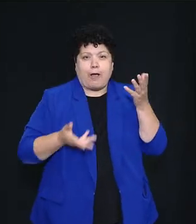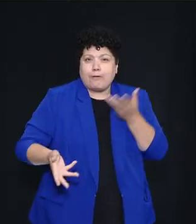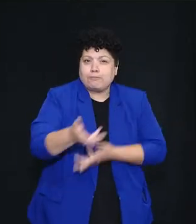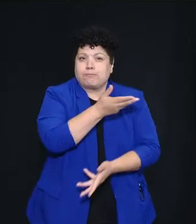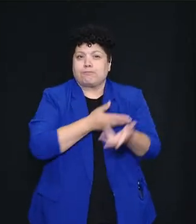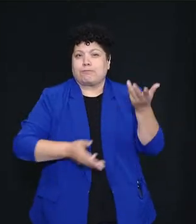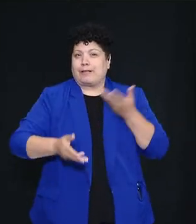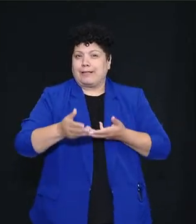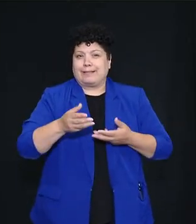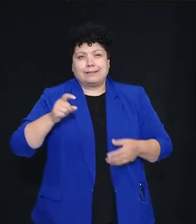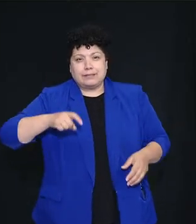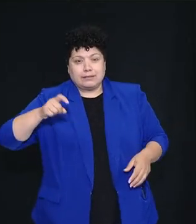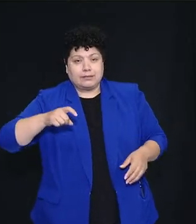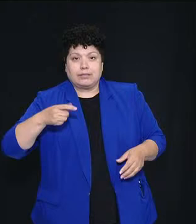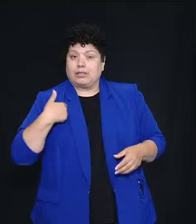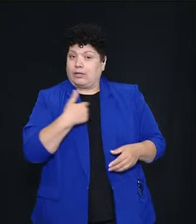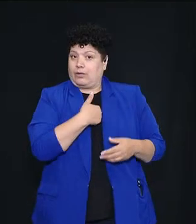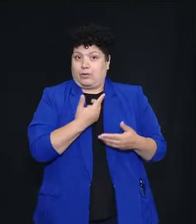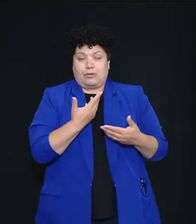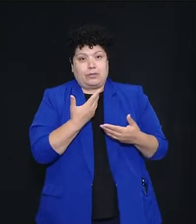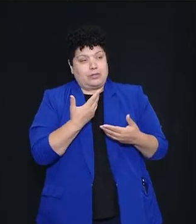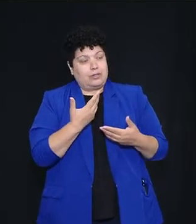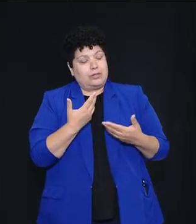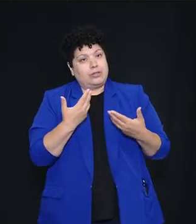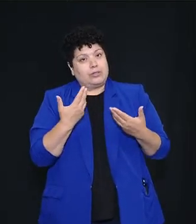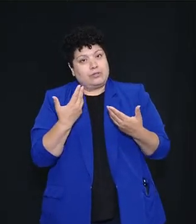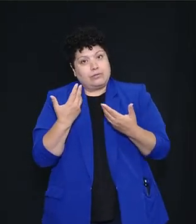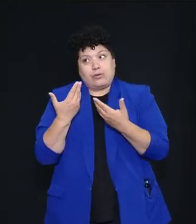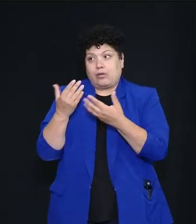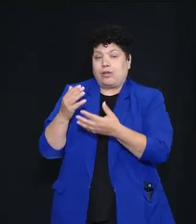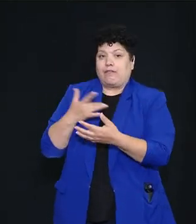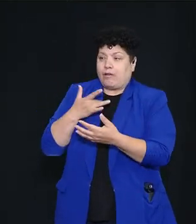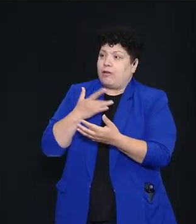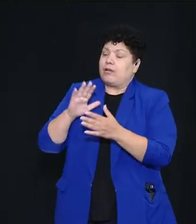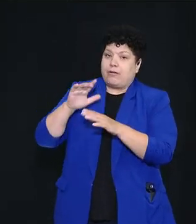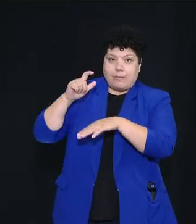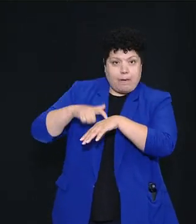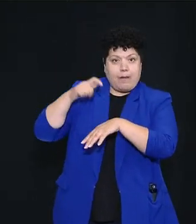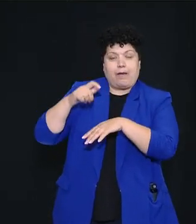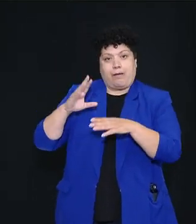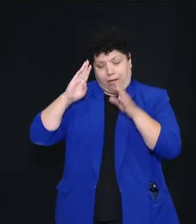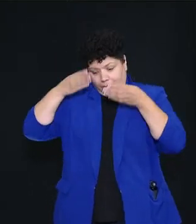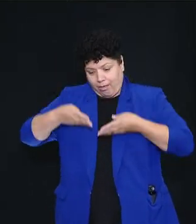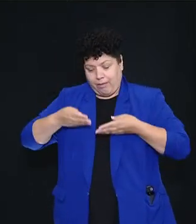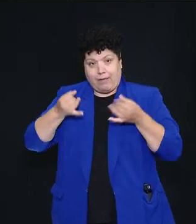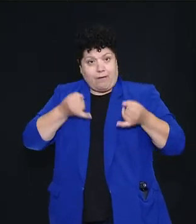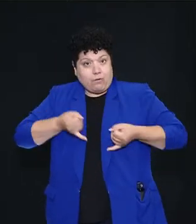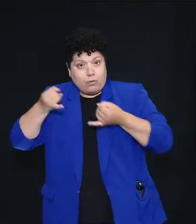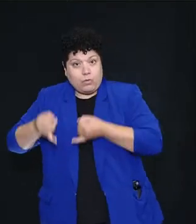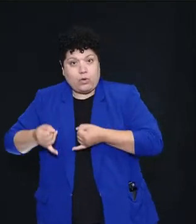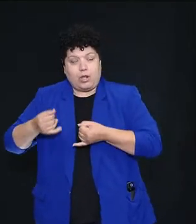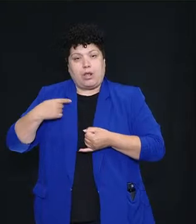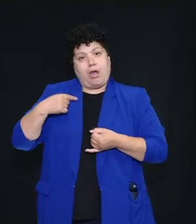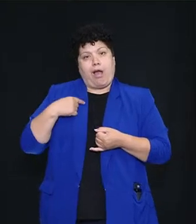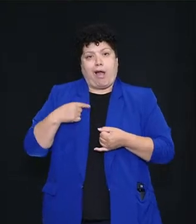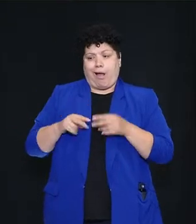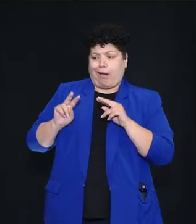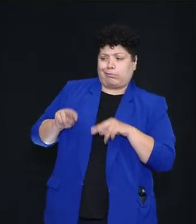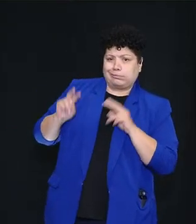one another in order to step back from the prevailing individualism, from hasty